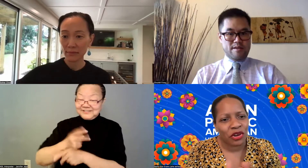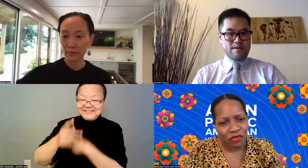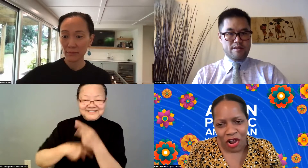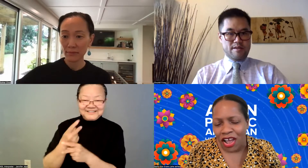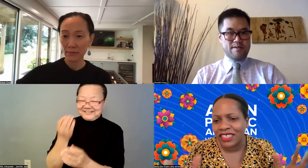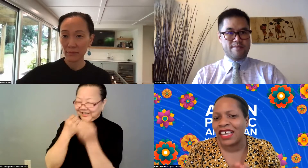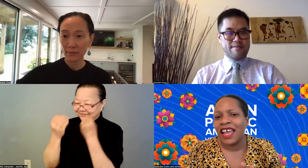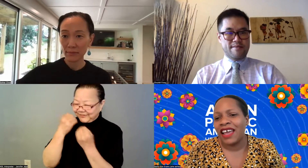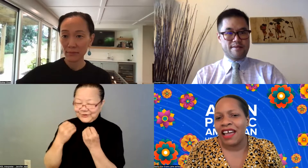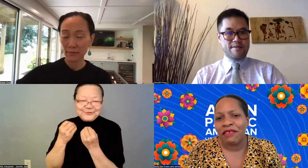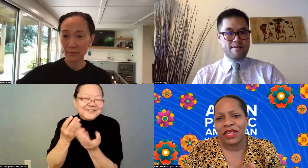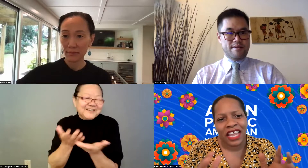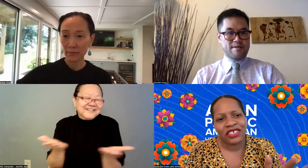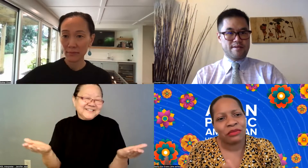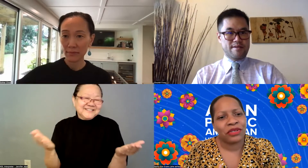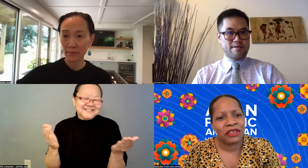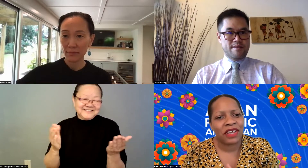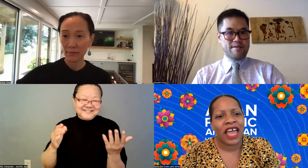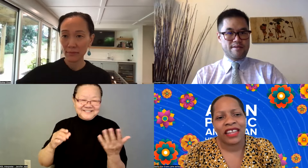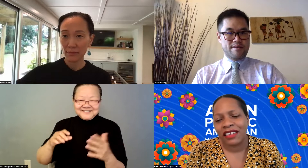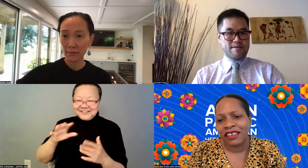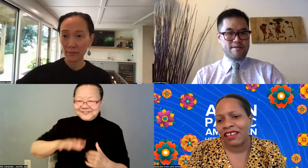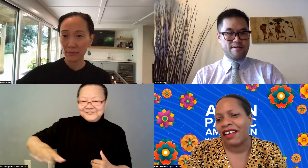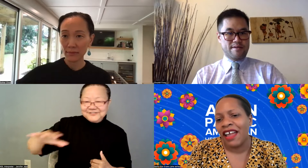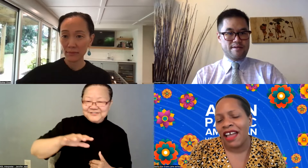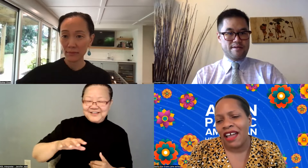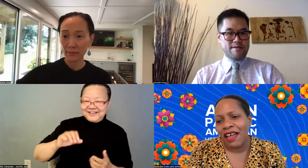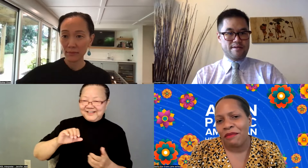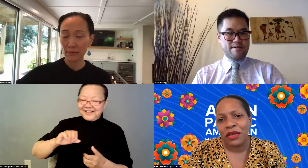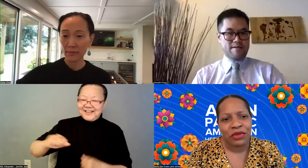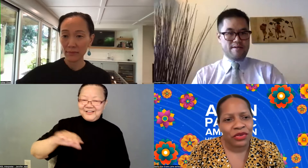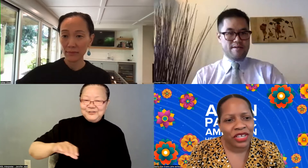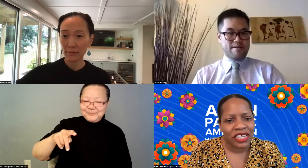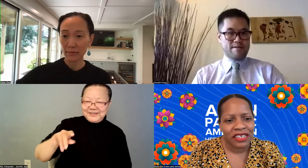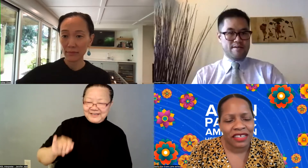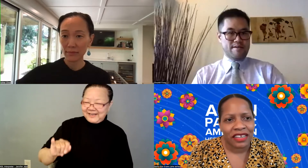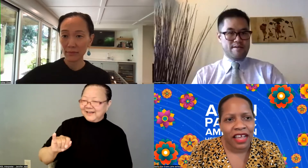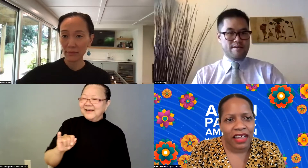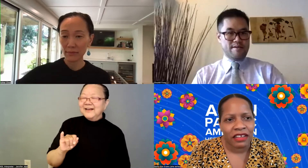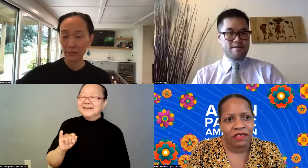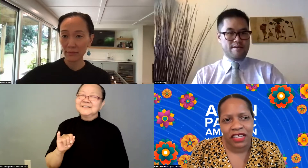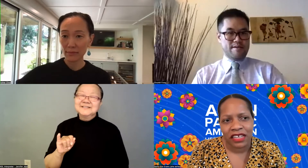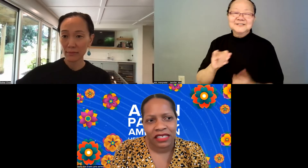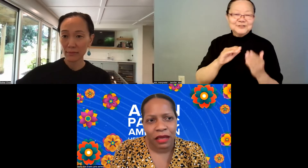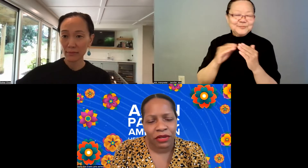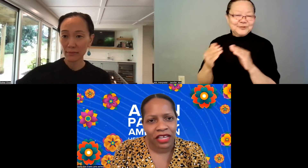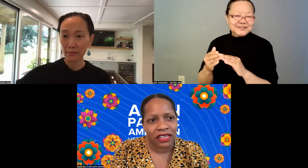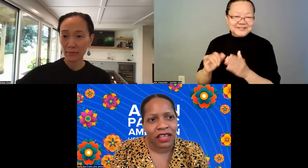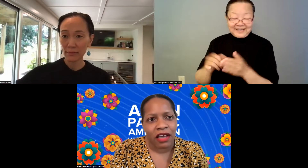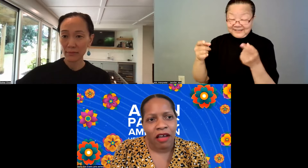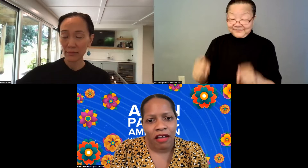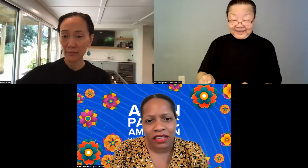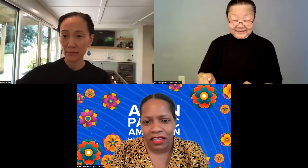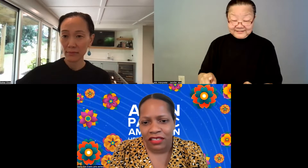food across the Asian Pacific Islander communities, and that event is